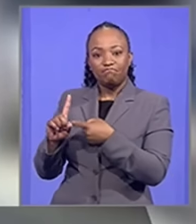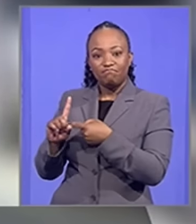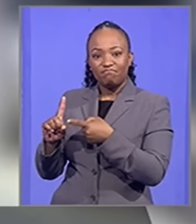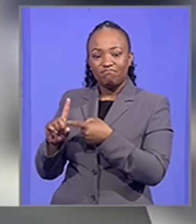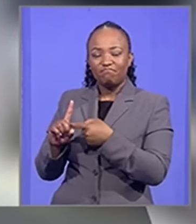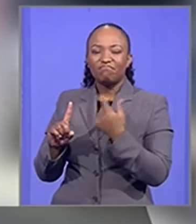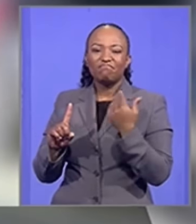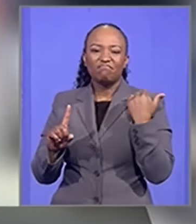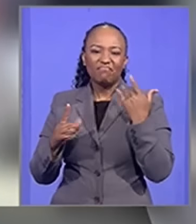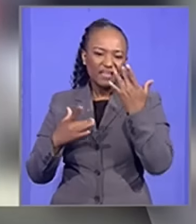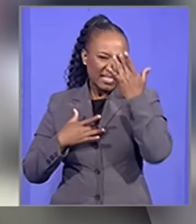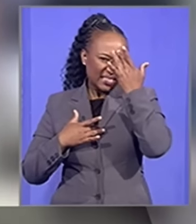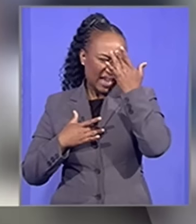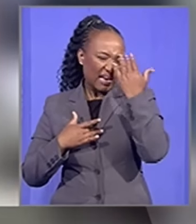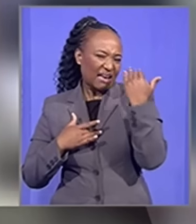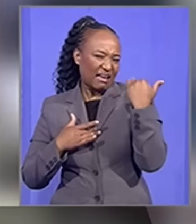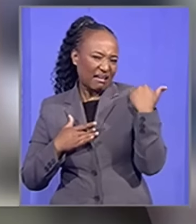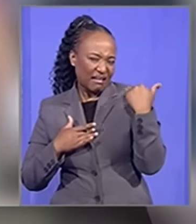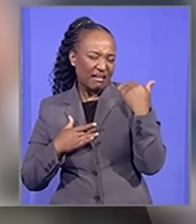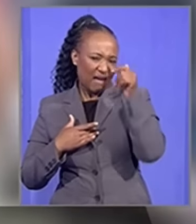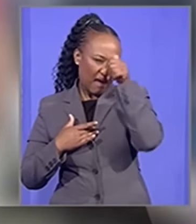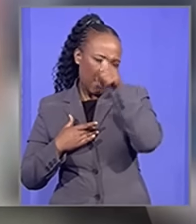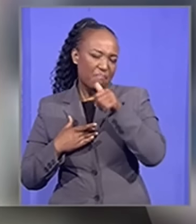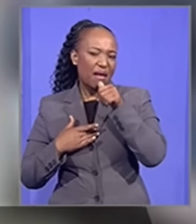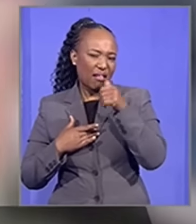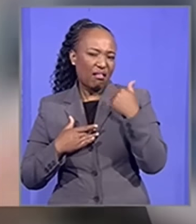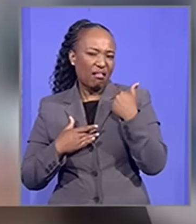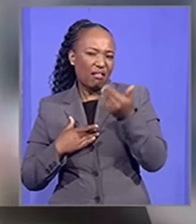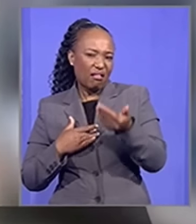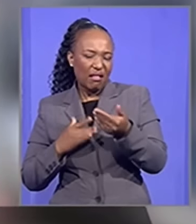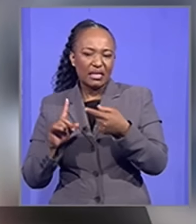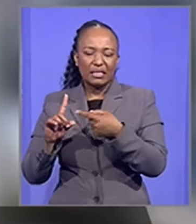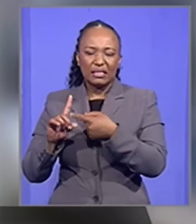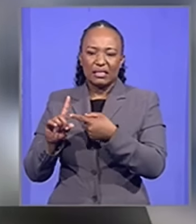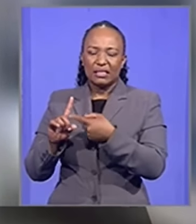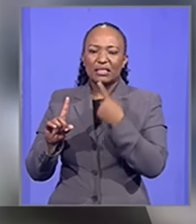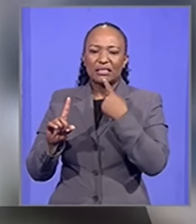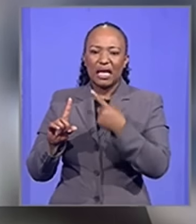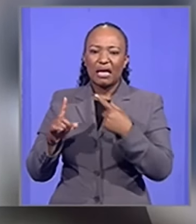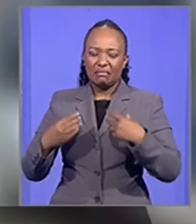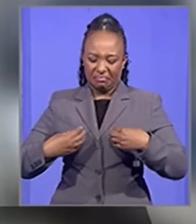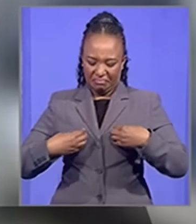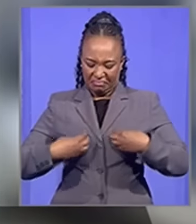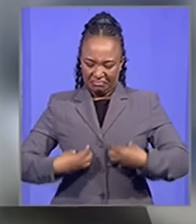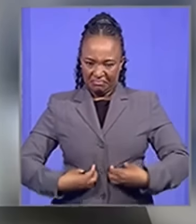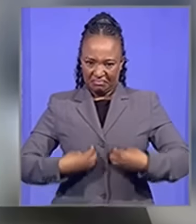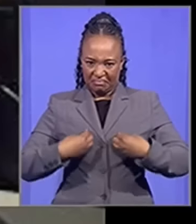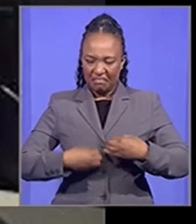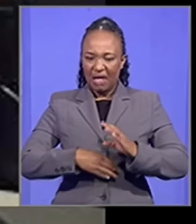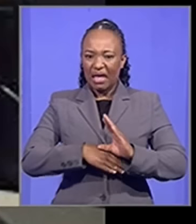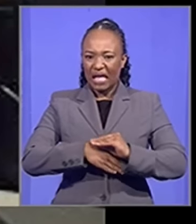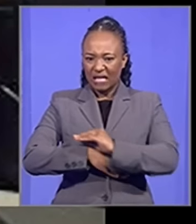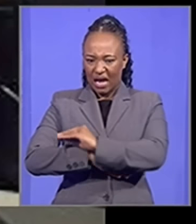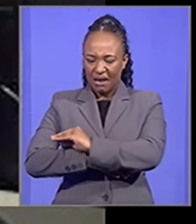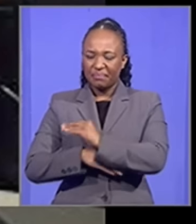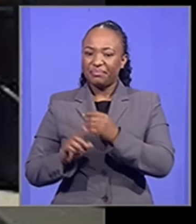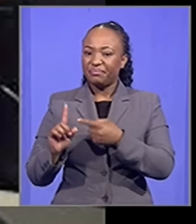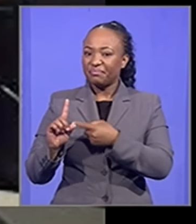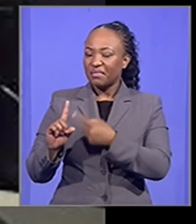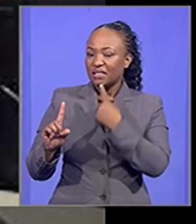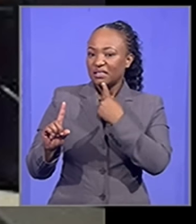ho kula ka kgwedi ya Mmesa mme ba lelapa ba phatlaladitse ha ne a ena le mofetsi wa letshwafo ebile ba hlalosa ha ba sa